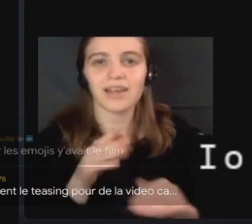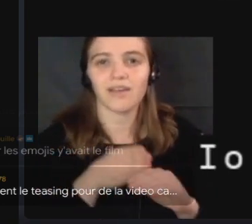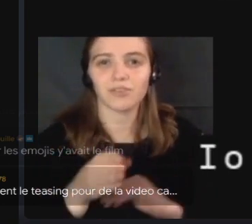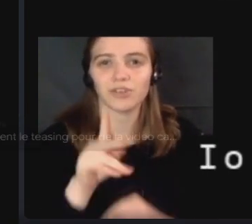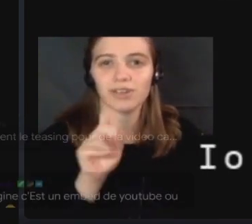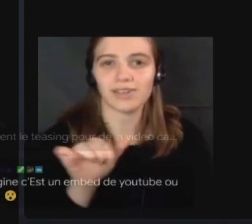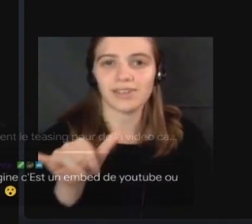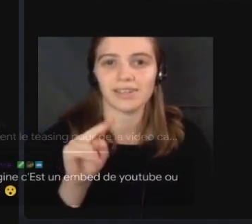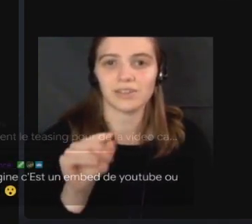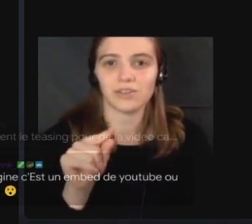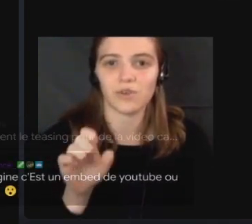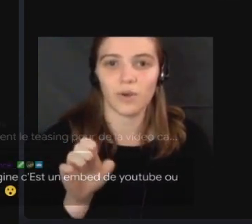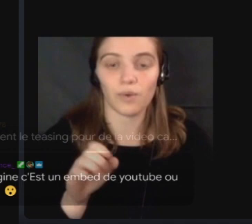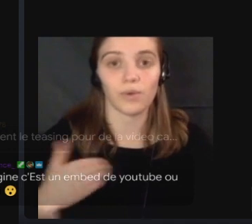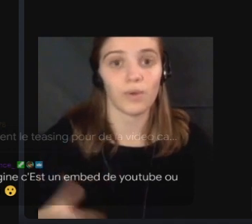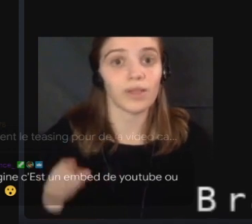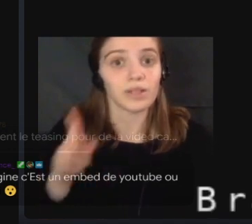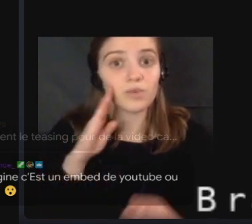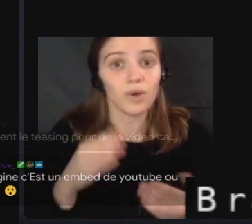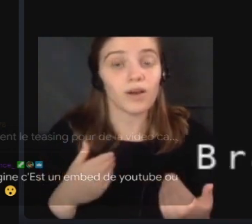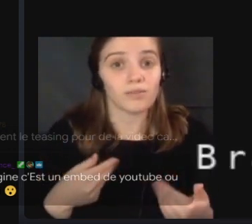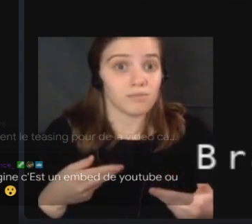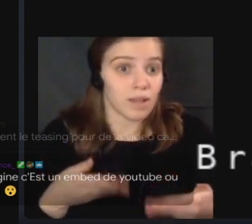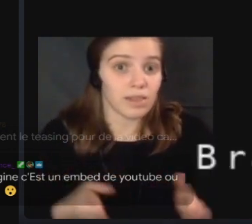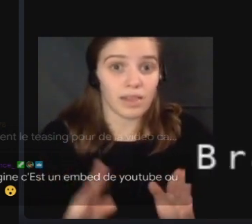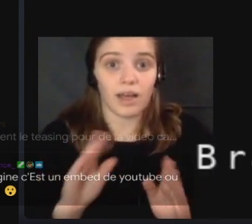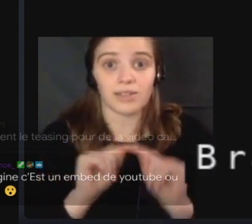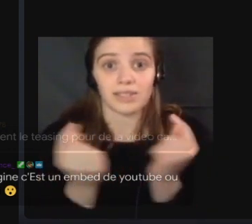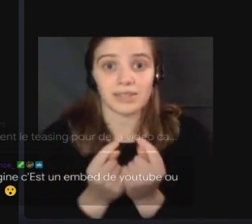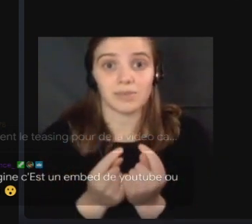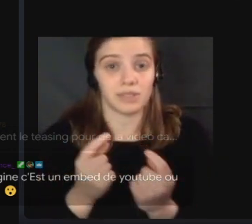new ways to contribute to and share designs.